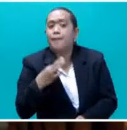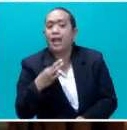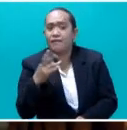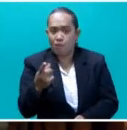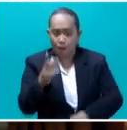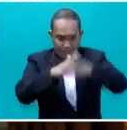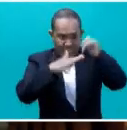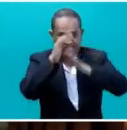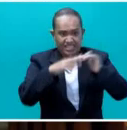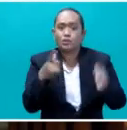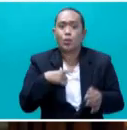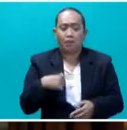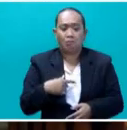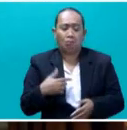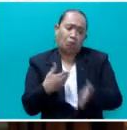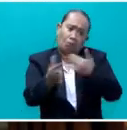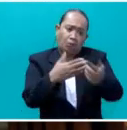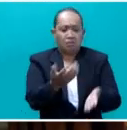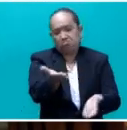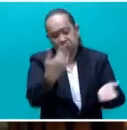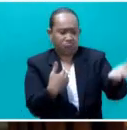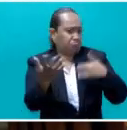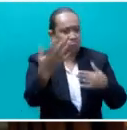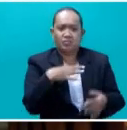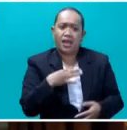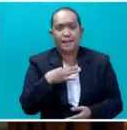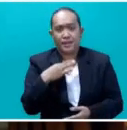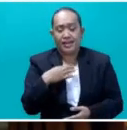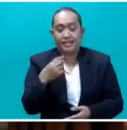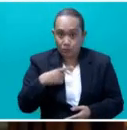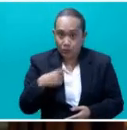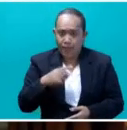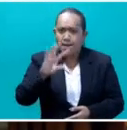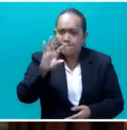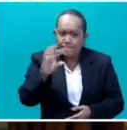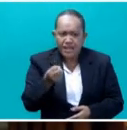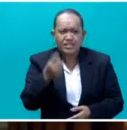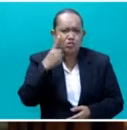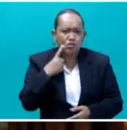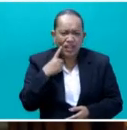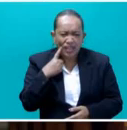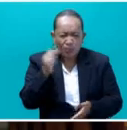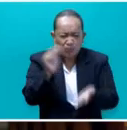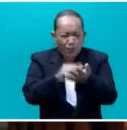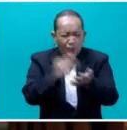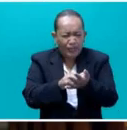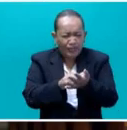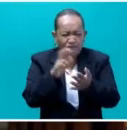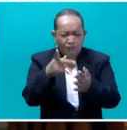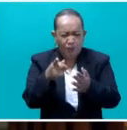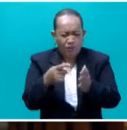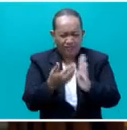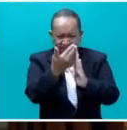Speaker, sir, to curb such issues and to protect the interest of the developers and the public, the draft bill now